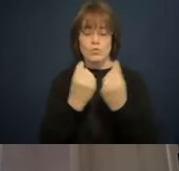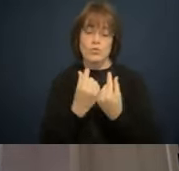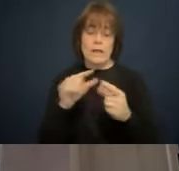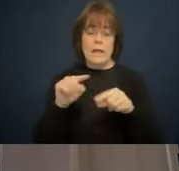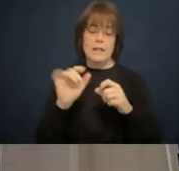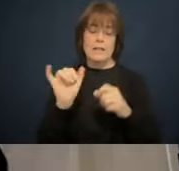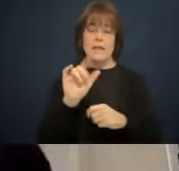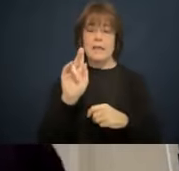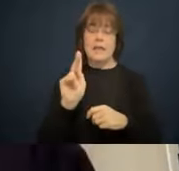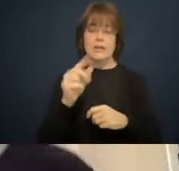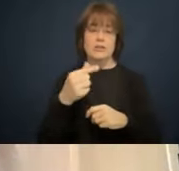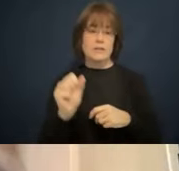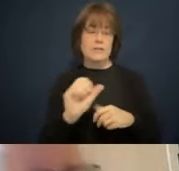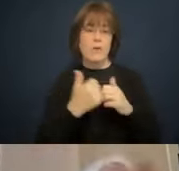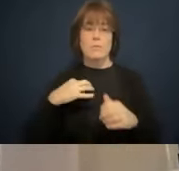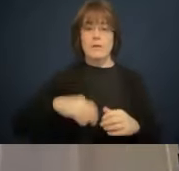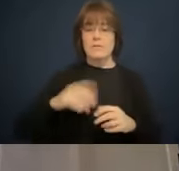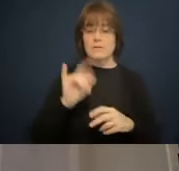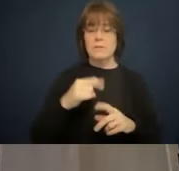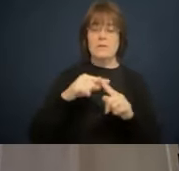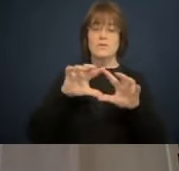Kentucky and the world in general.